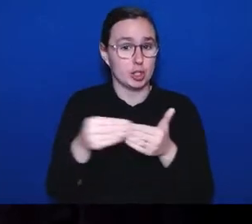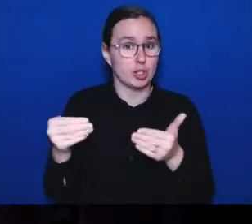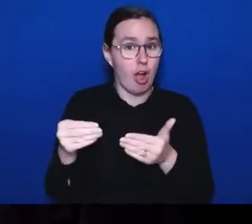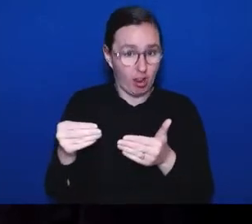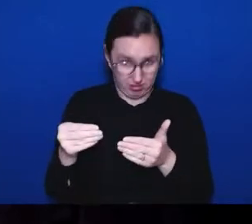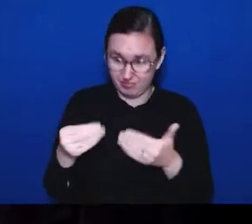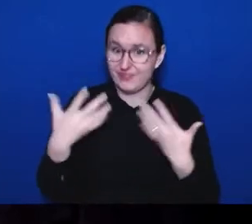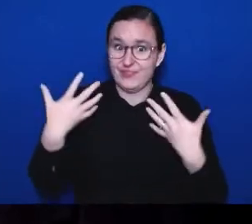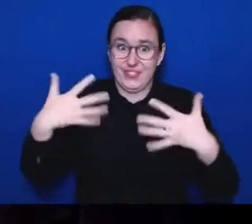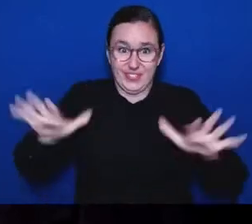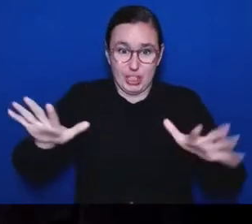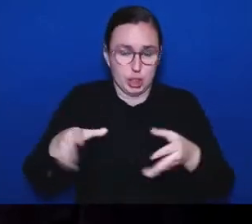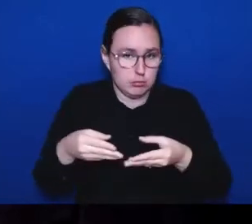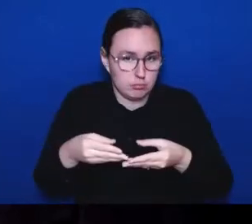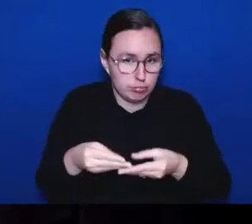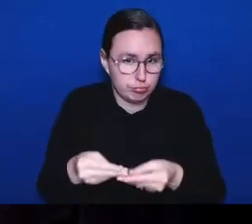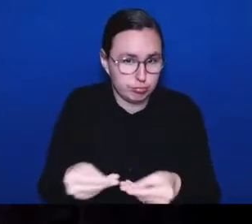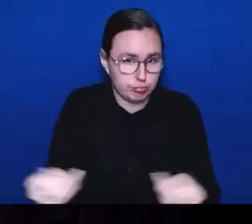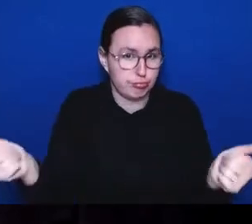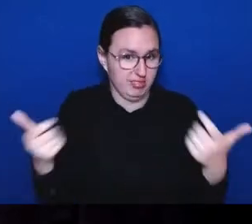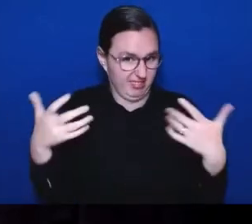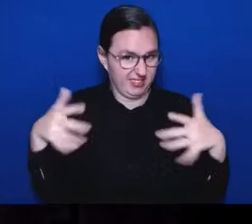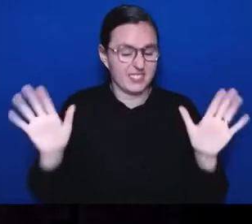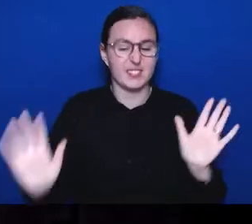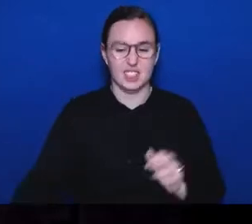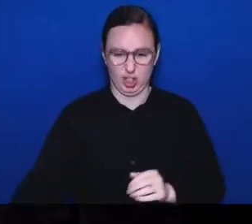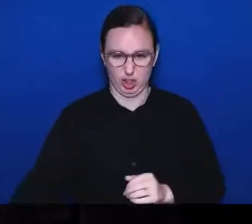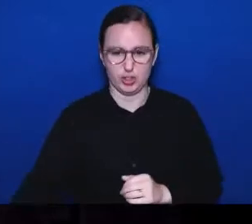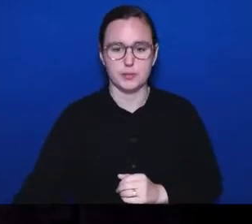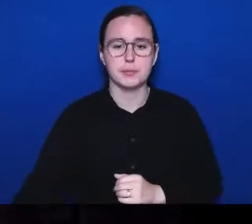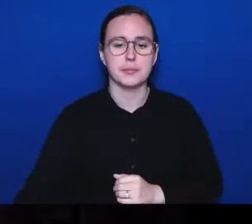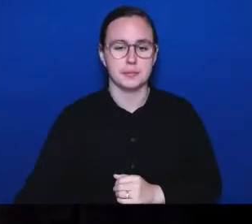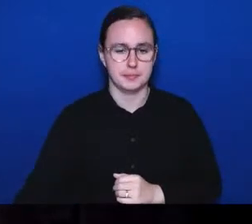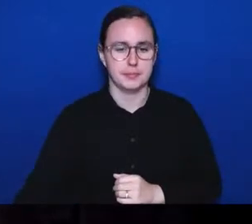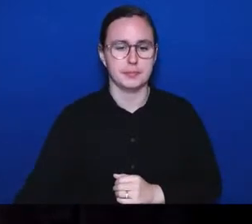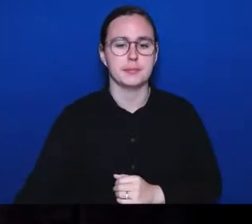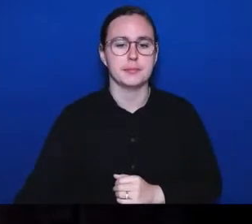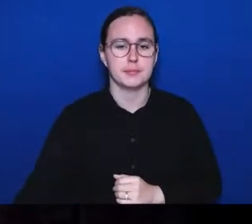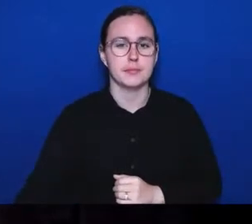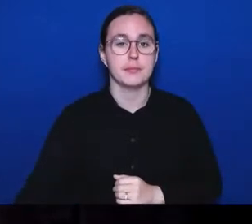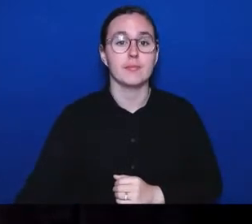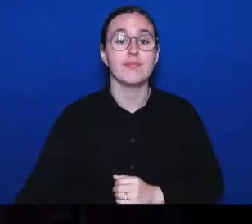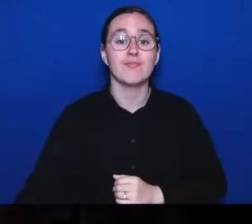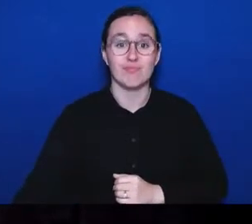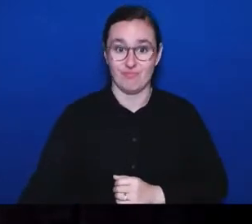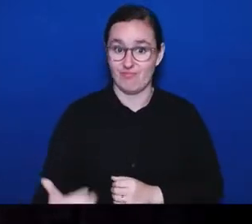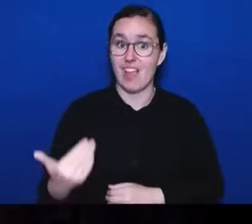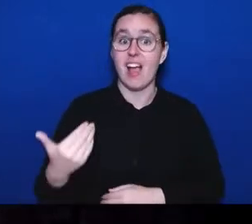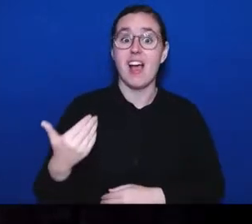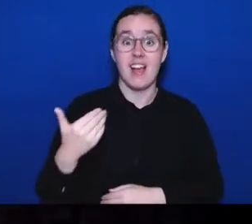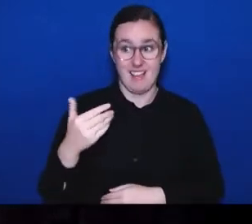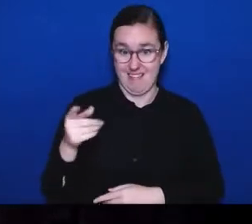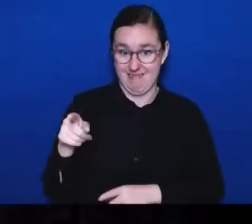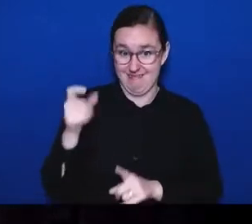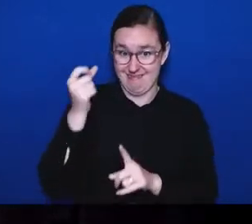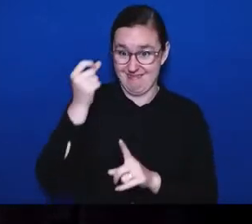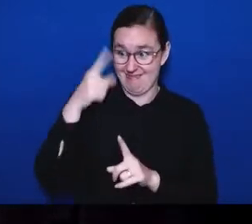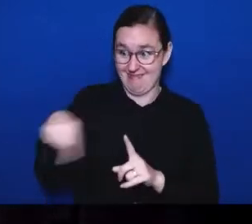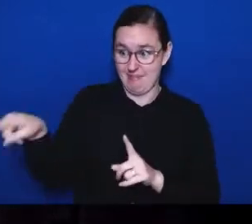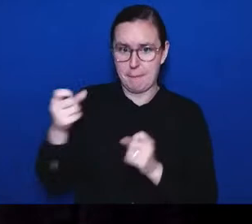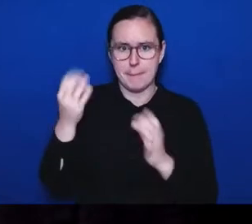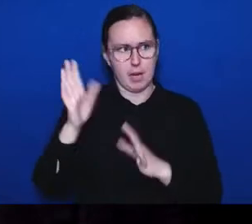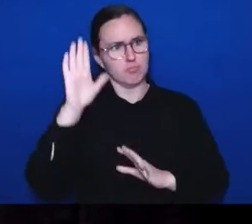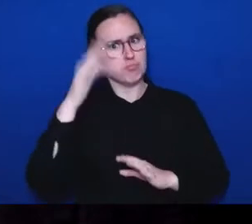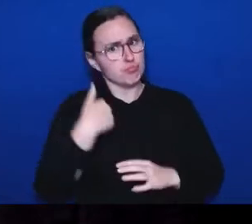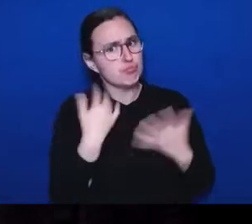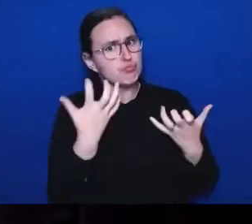going out the door in the few days to come. We've had a very high rate of participation in the program,